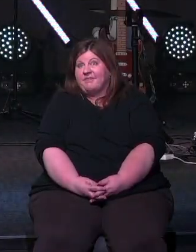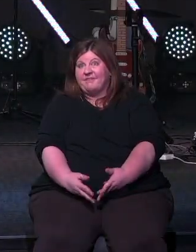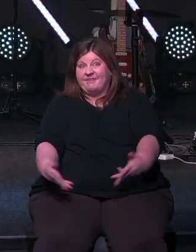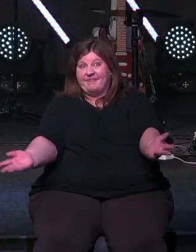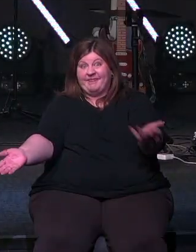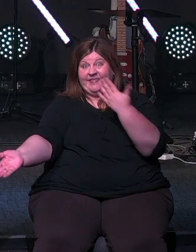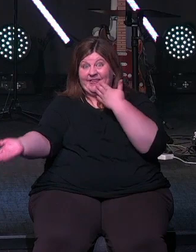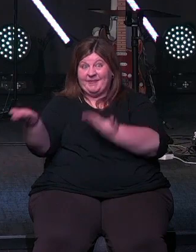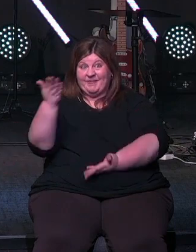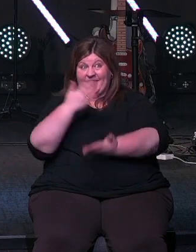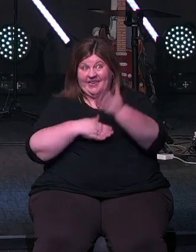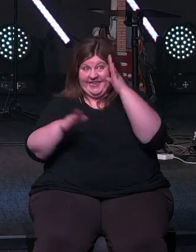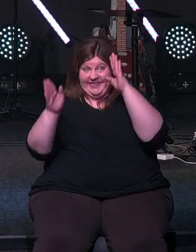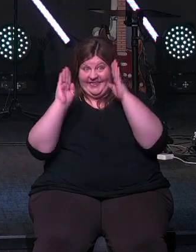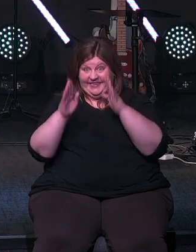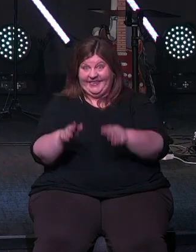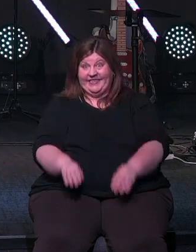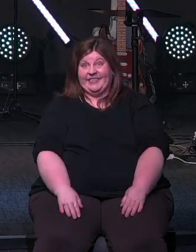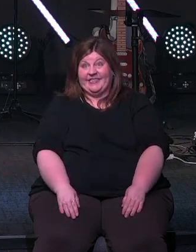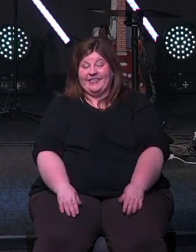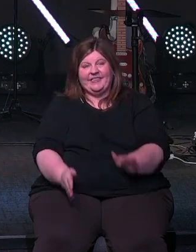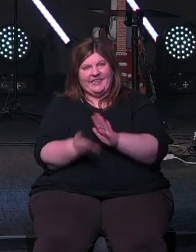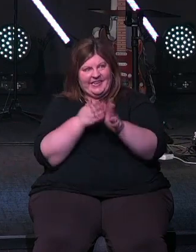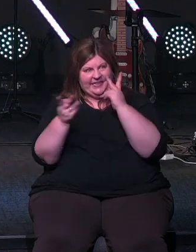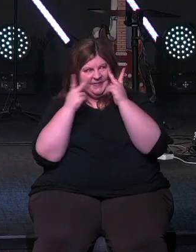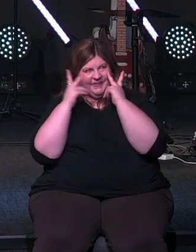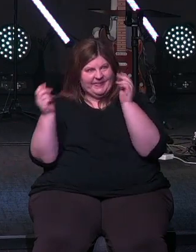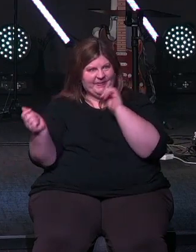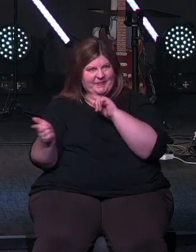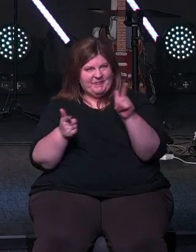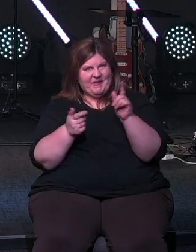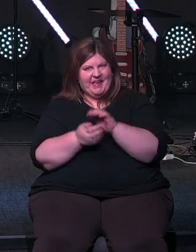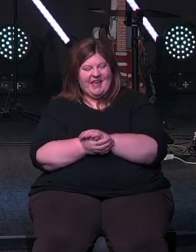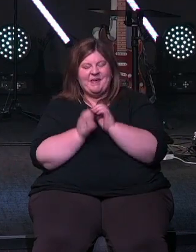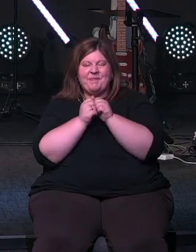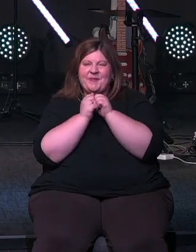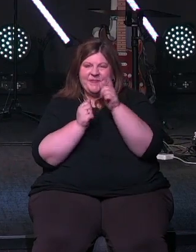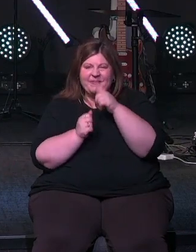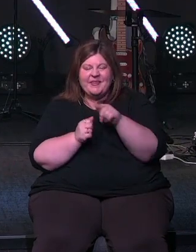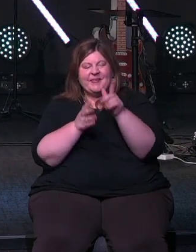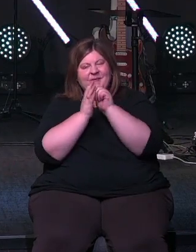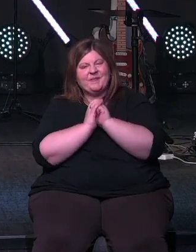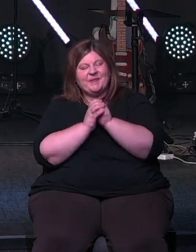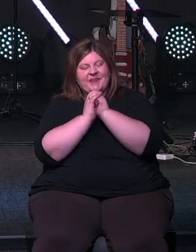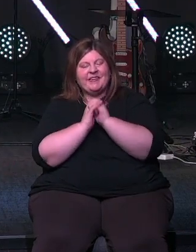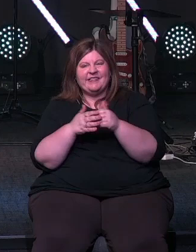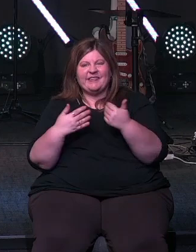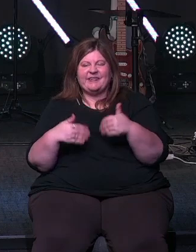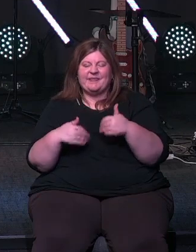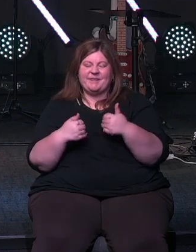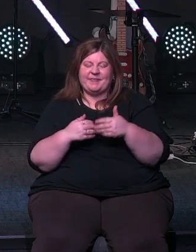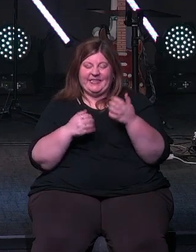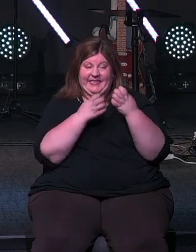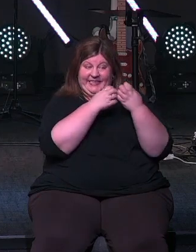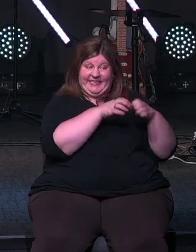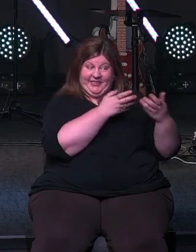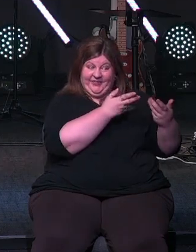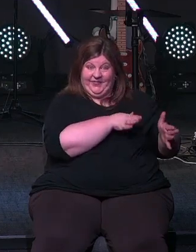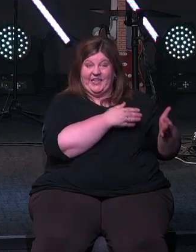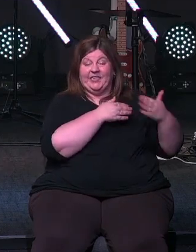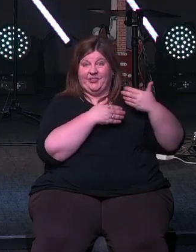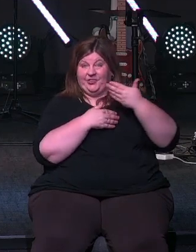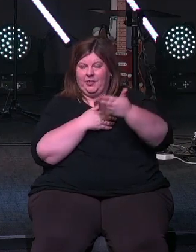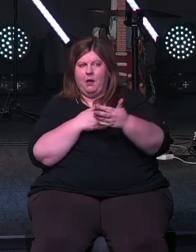Well, hey, good morning, Frontline. It's just good to see all of you. It's good to be with you, to worship together post-Easter. Hope you had an awesome